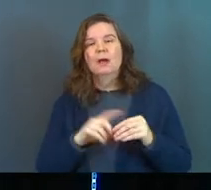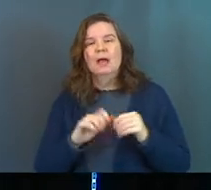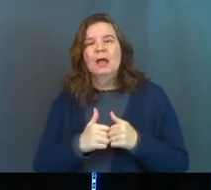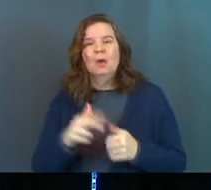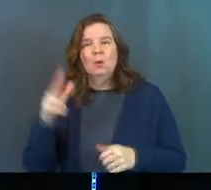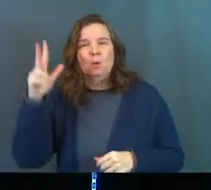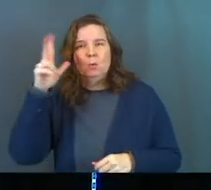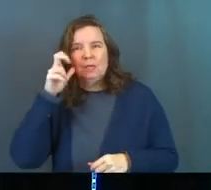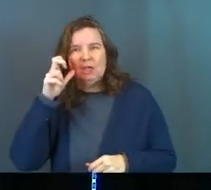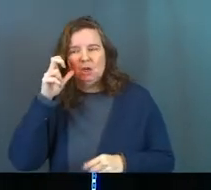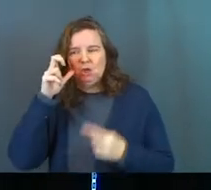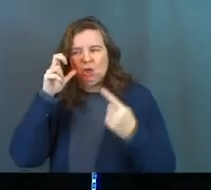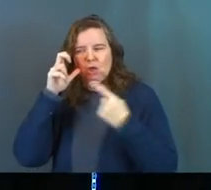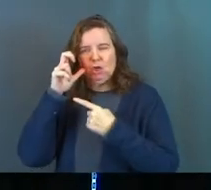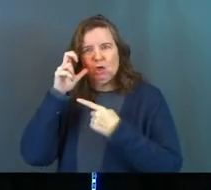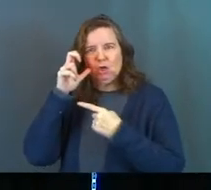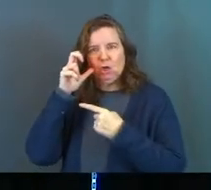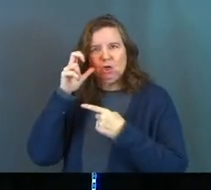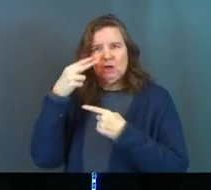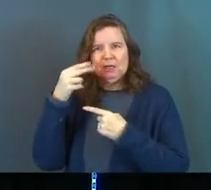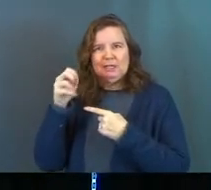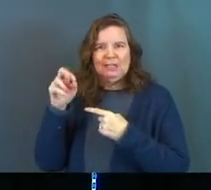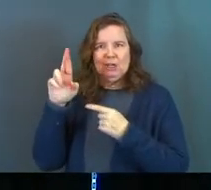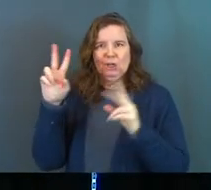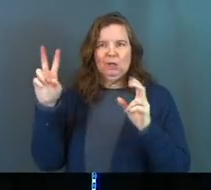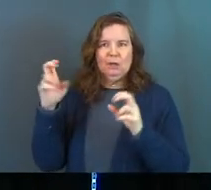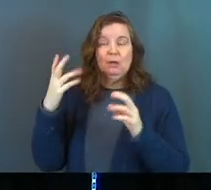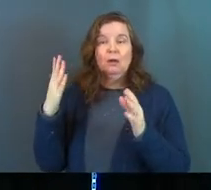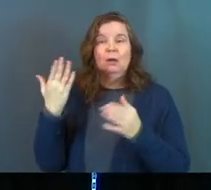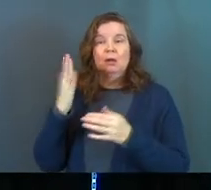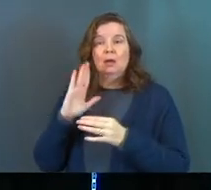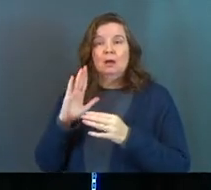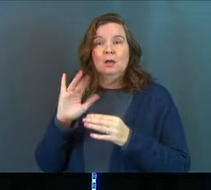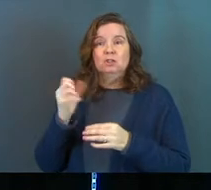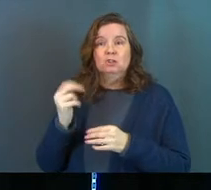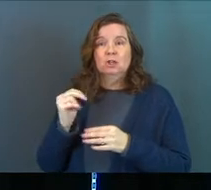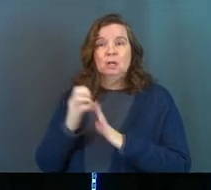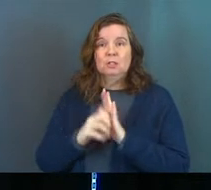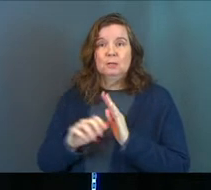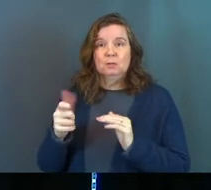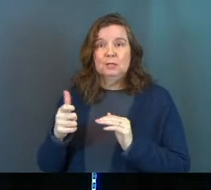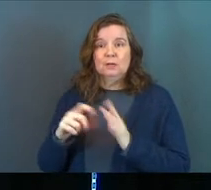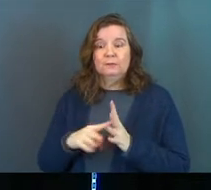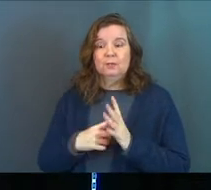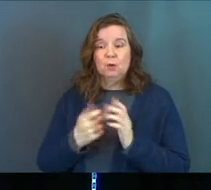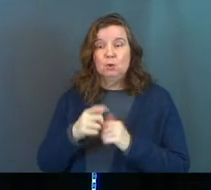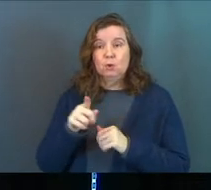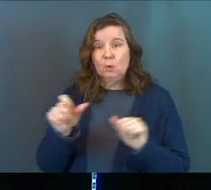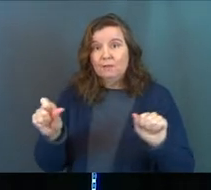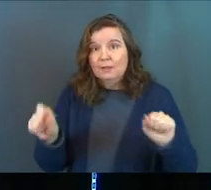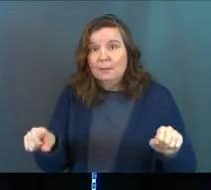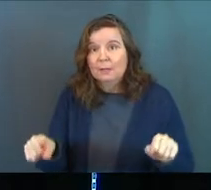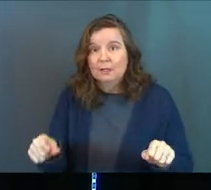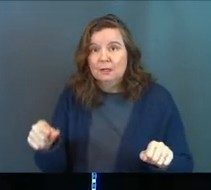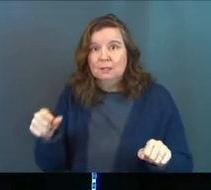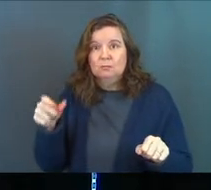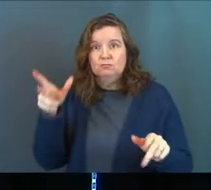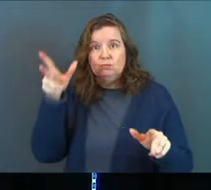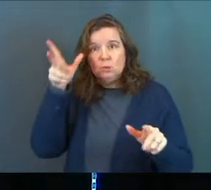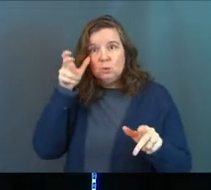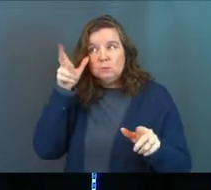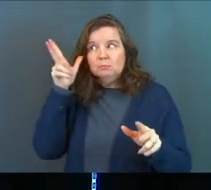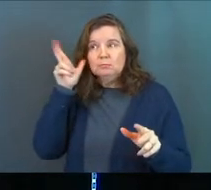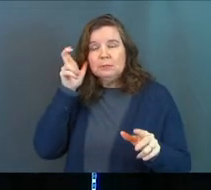we hear God. This is John chapter 10. We have to start with the fact that you have the ability to hear God.